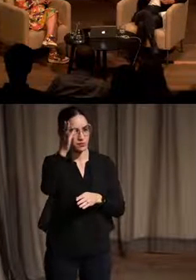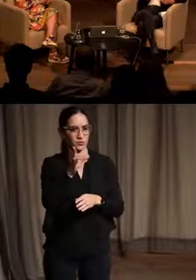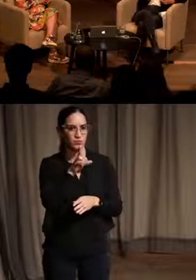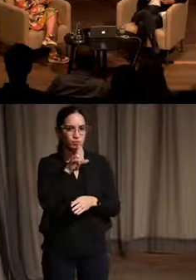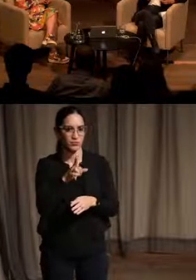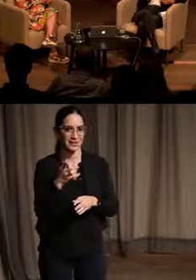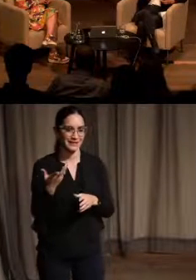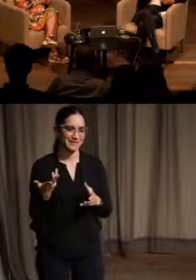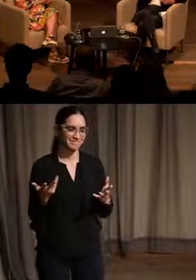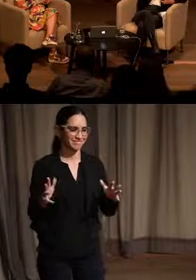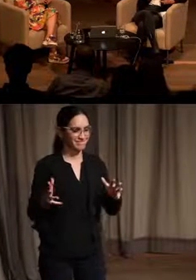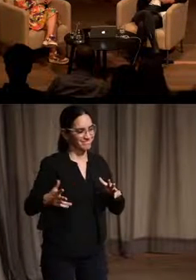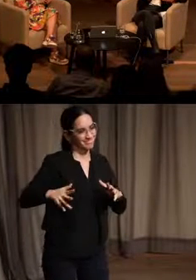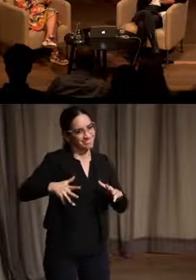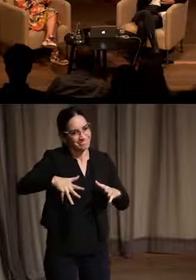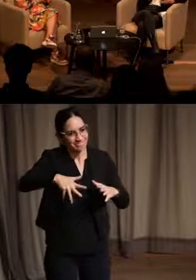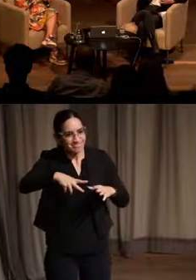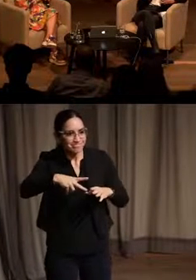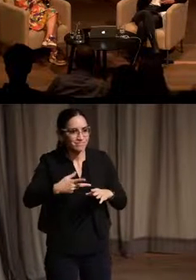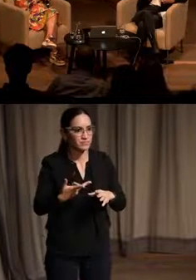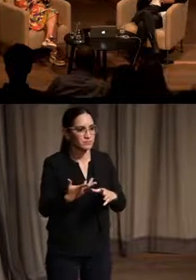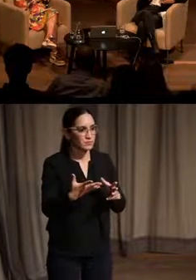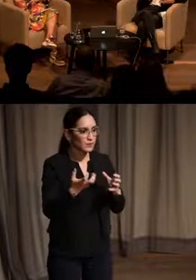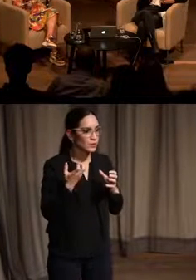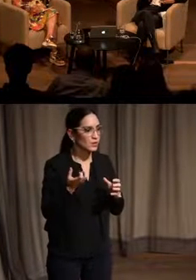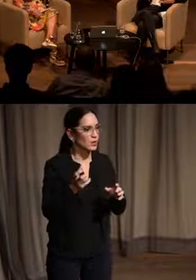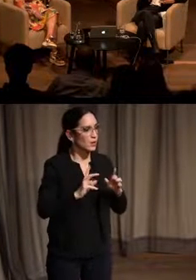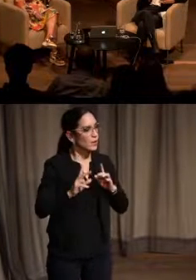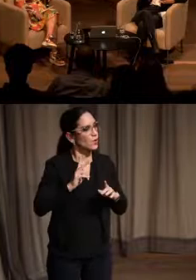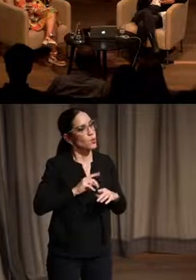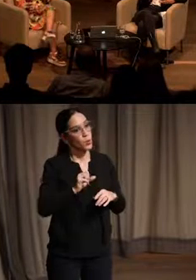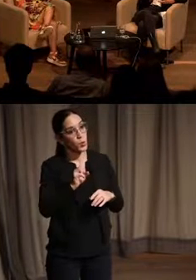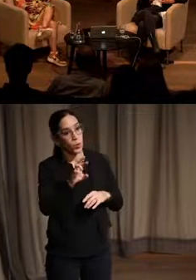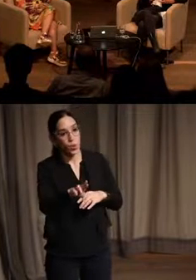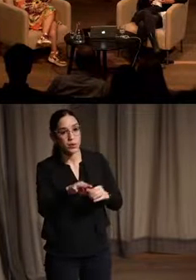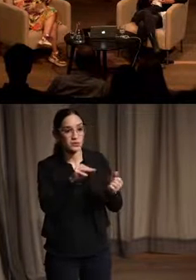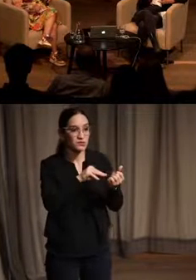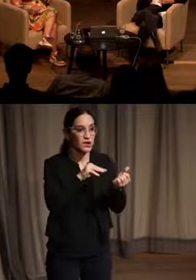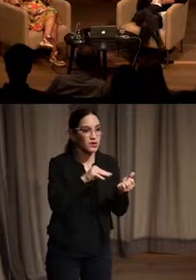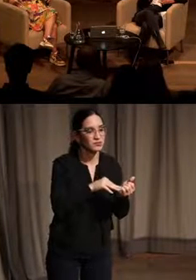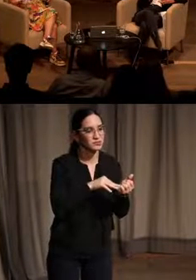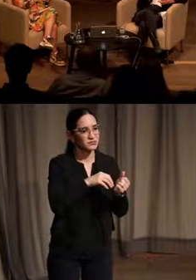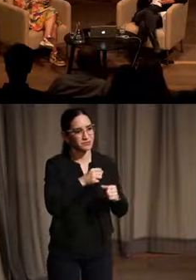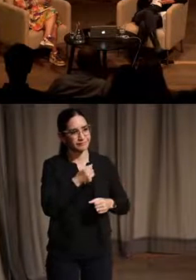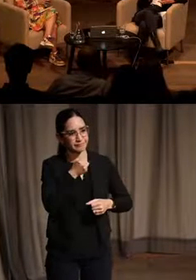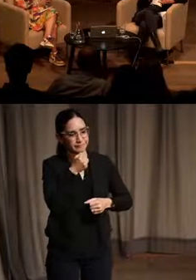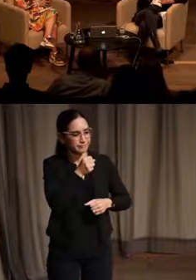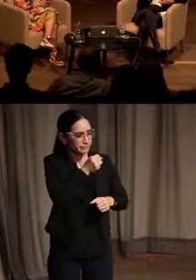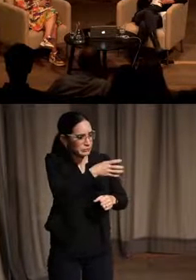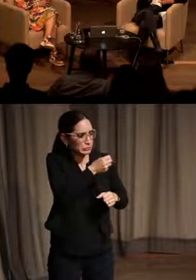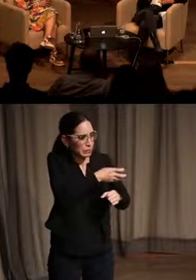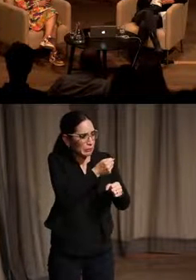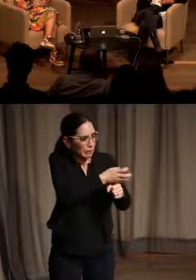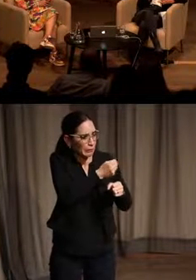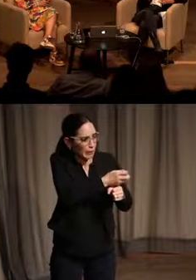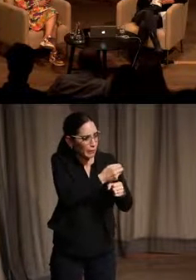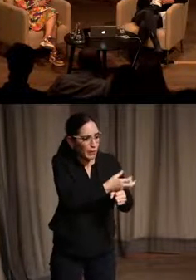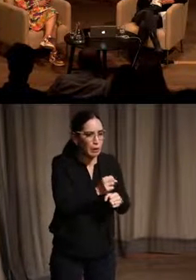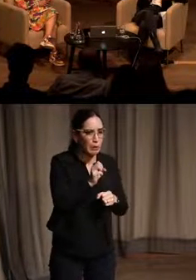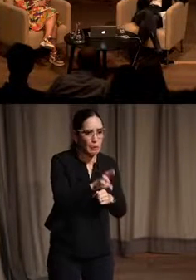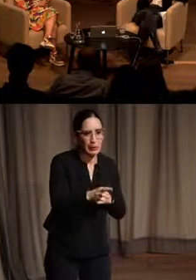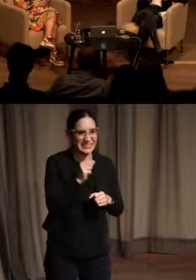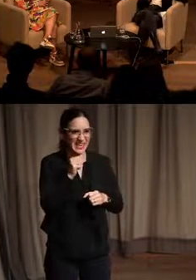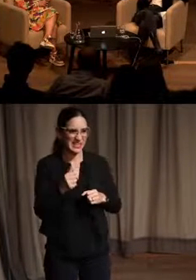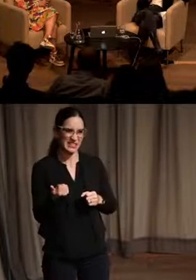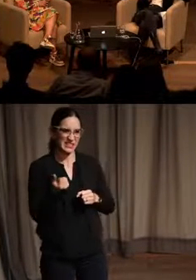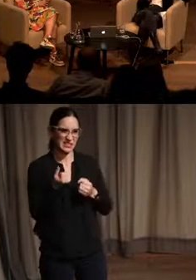hostile environment, you know, where women get harassed, where doctors get yelled at. It can be very unsafe for patients to enter. So Planned Parenthood, we